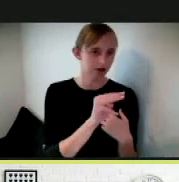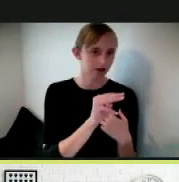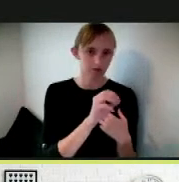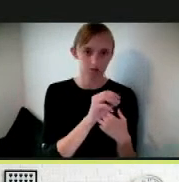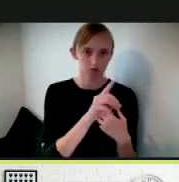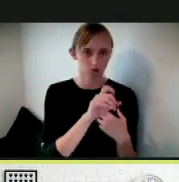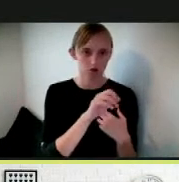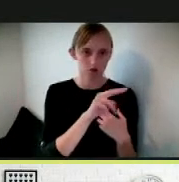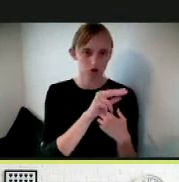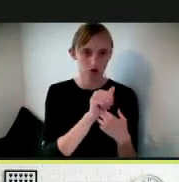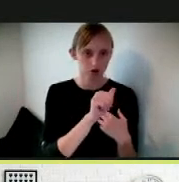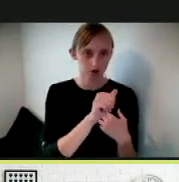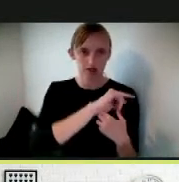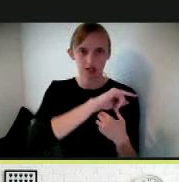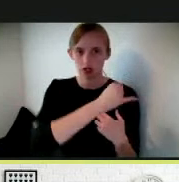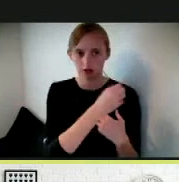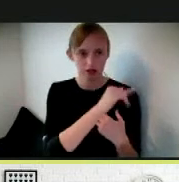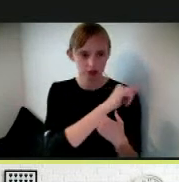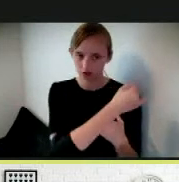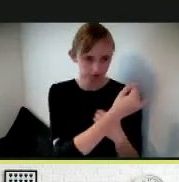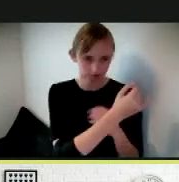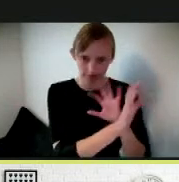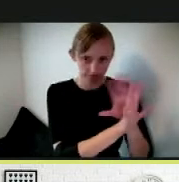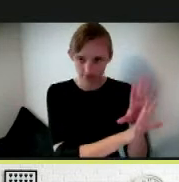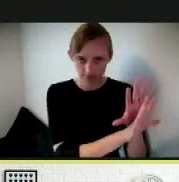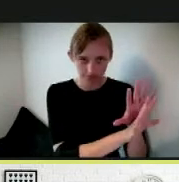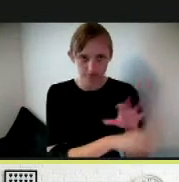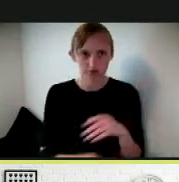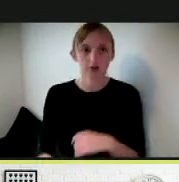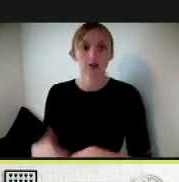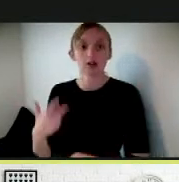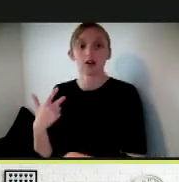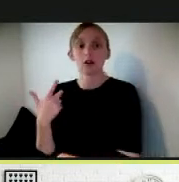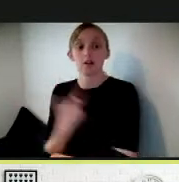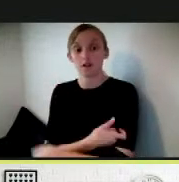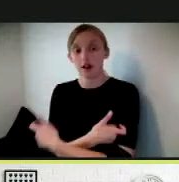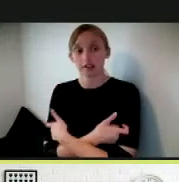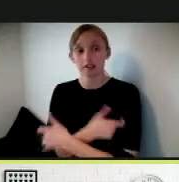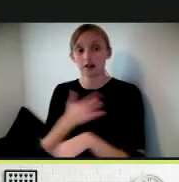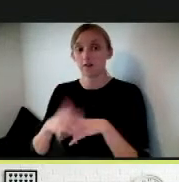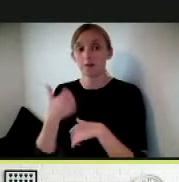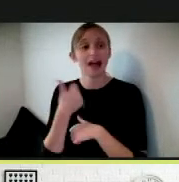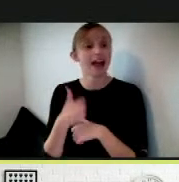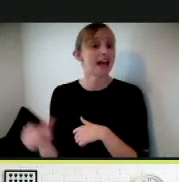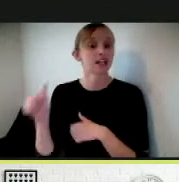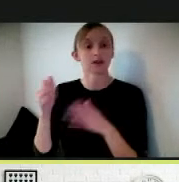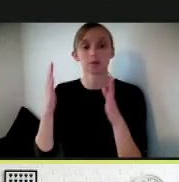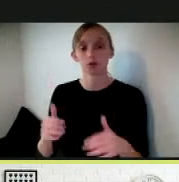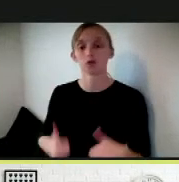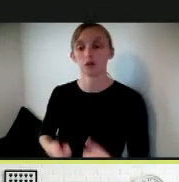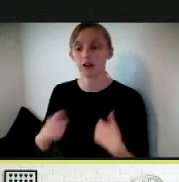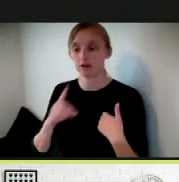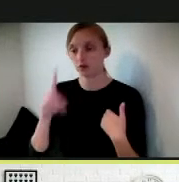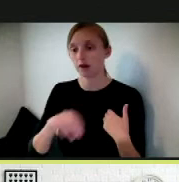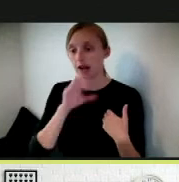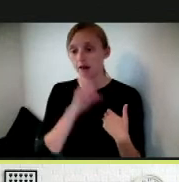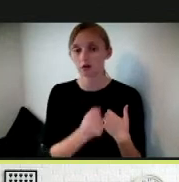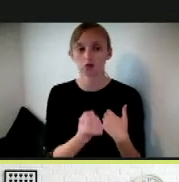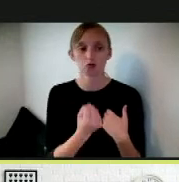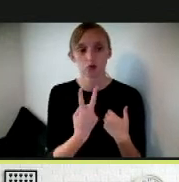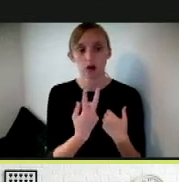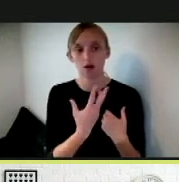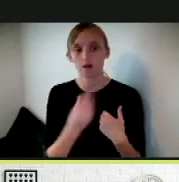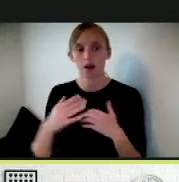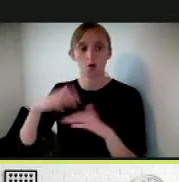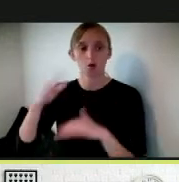so the vaccine is available to any Detroit resident, 12 years of age or older, or anyone who works in the city